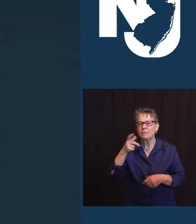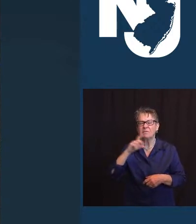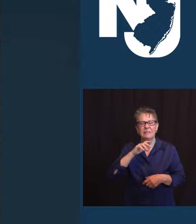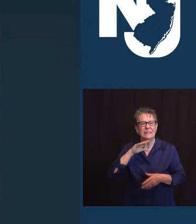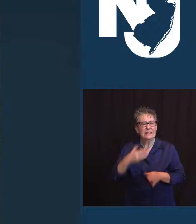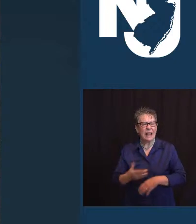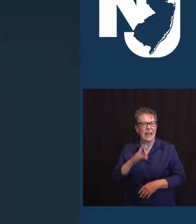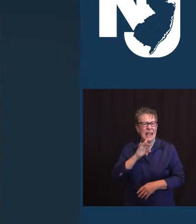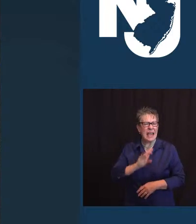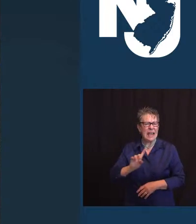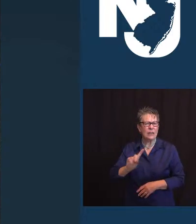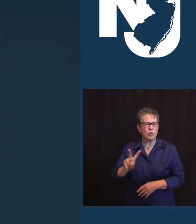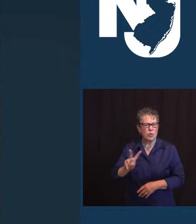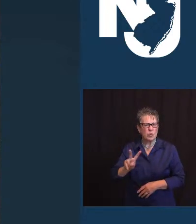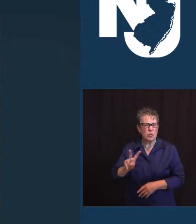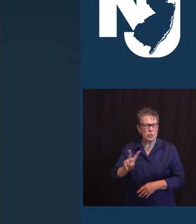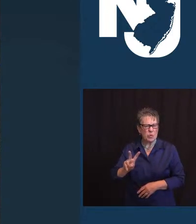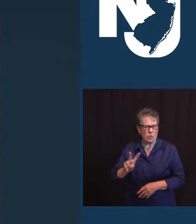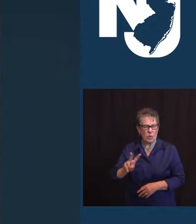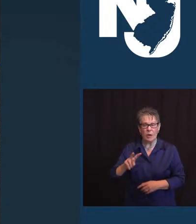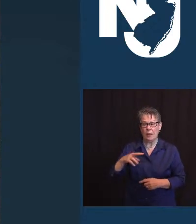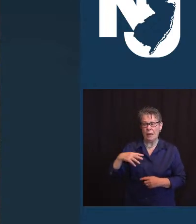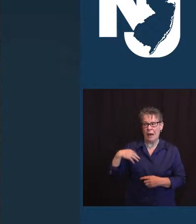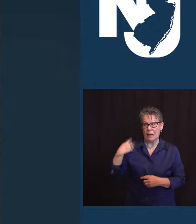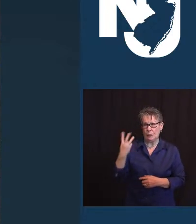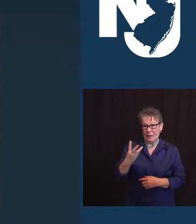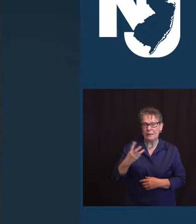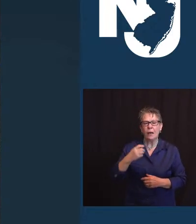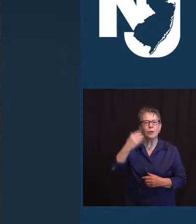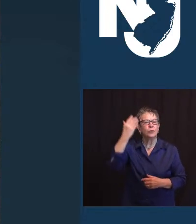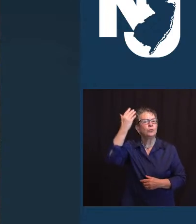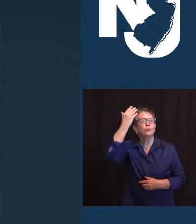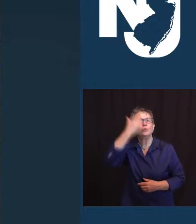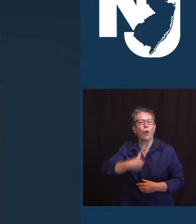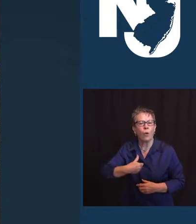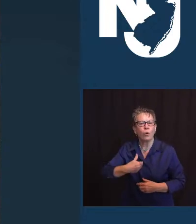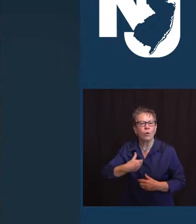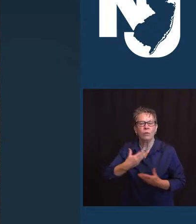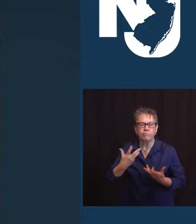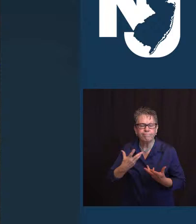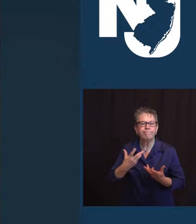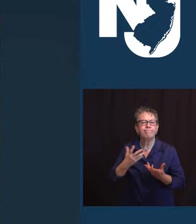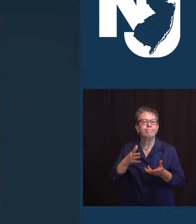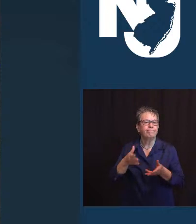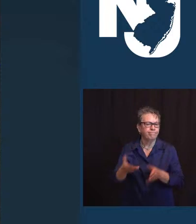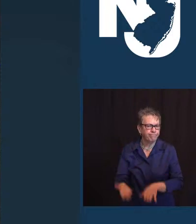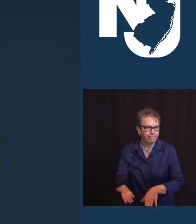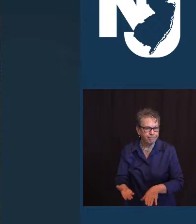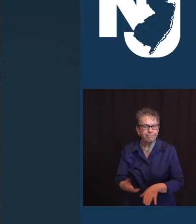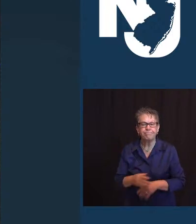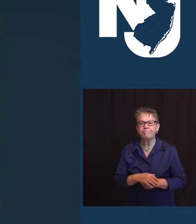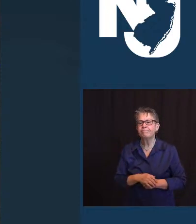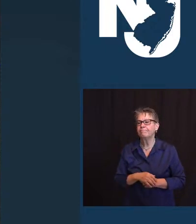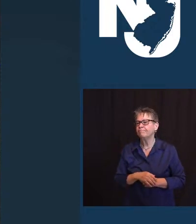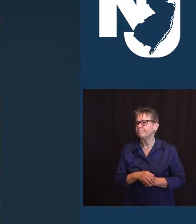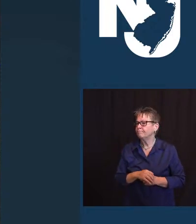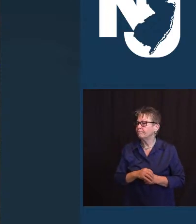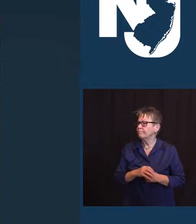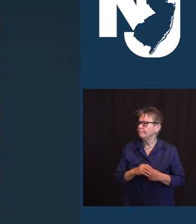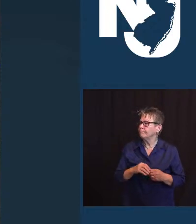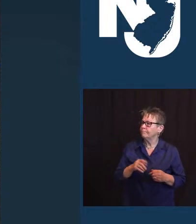Wednesday. He was a coach with the Scarlet Knights for 12 years in the 70s and 80s, as was there for their Final Four run